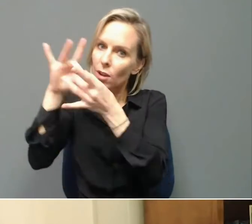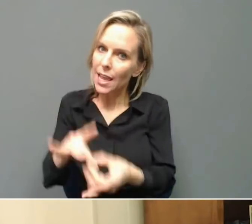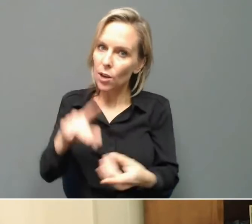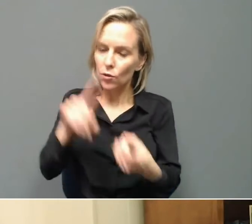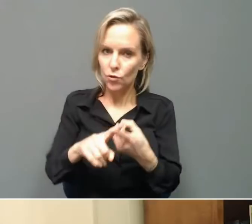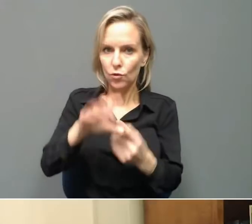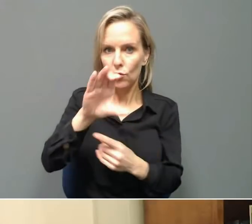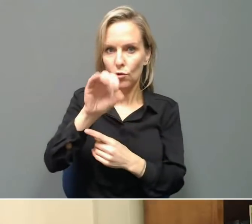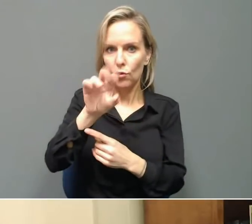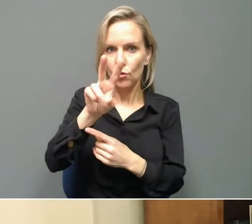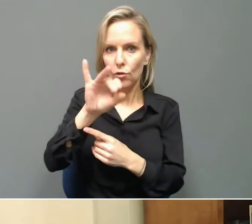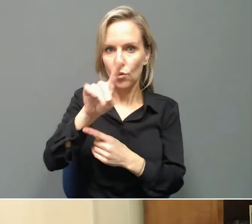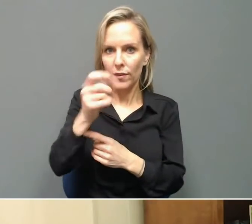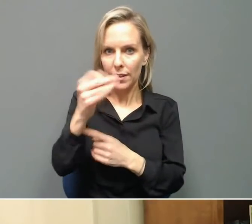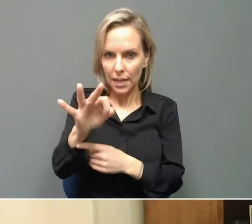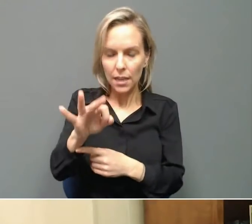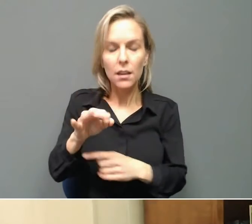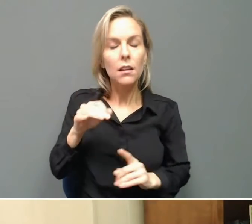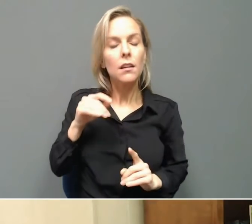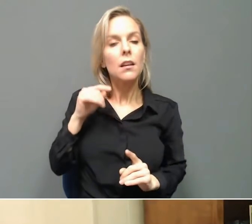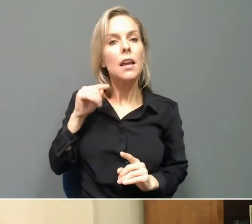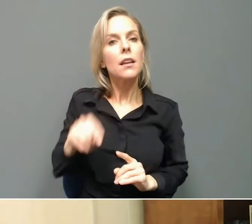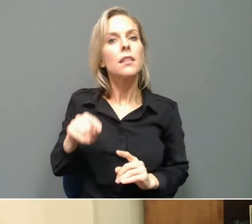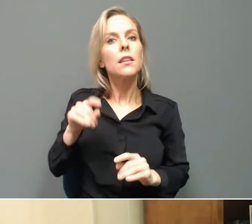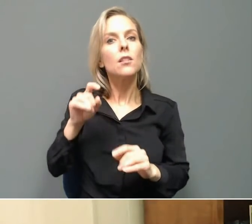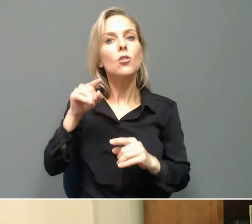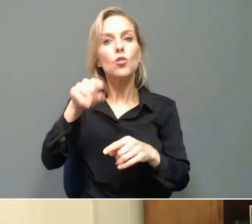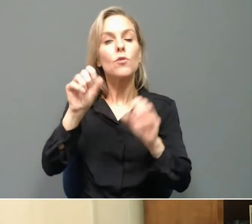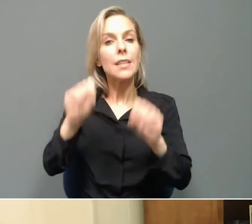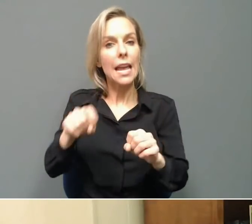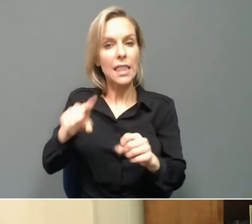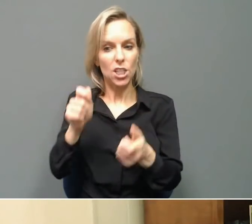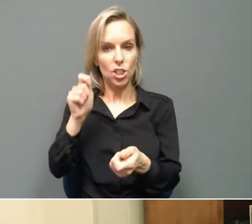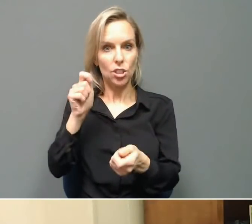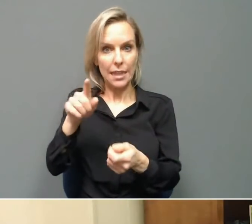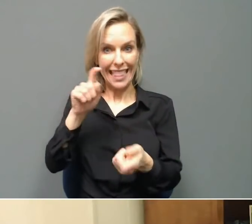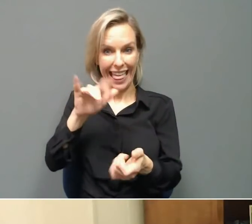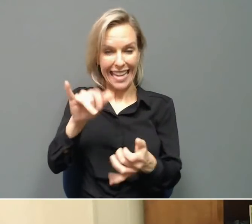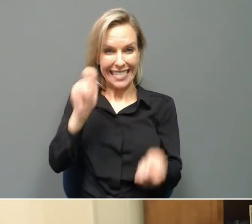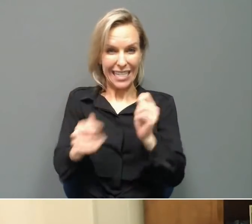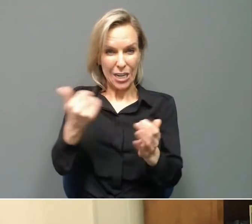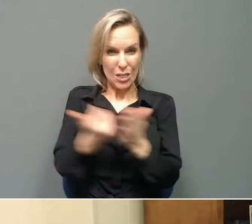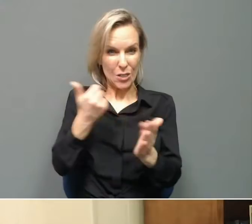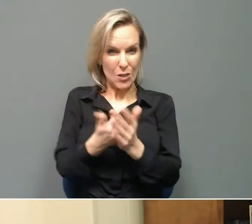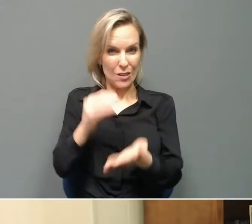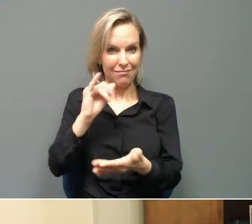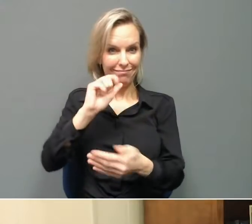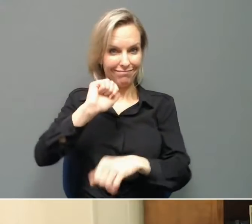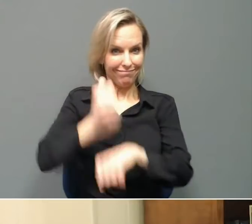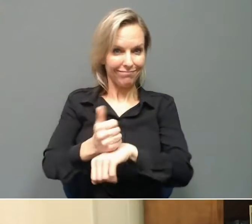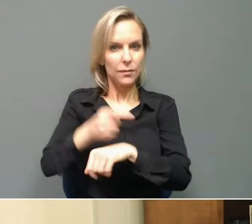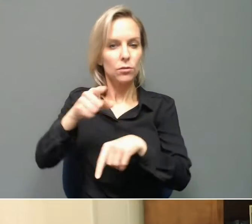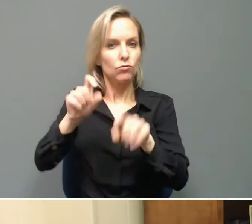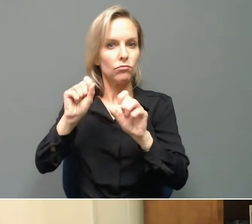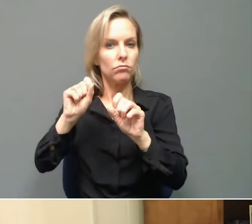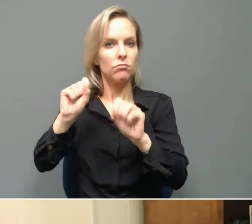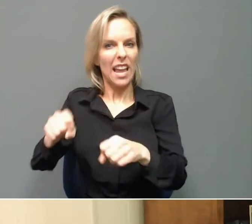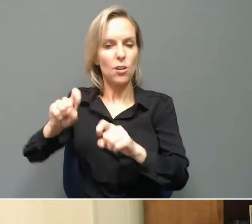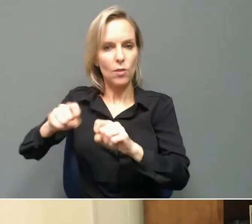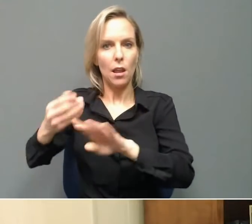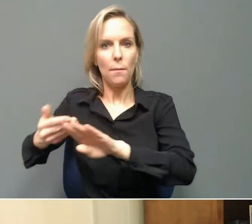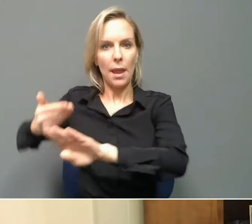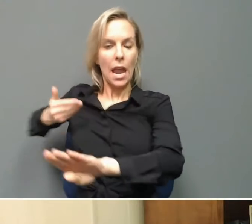They have also made these changes retroactive. So this means if you would have qualified under the new criteria, but